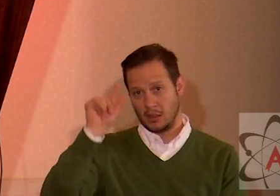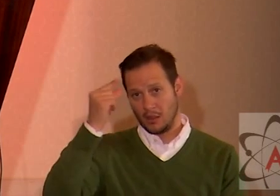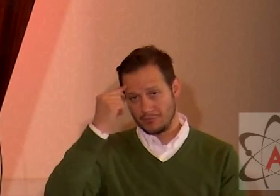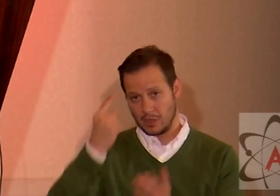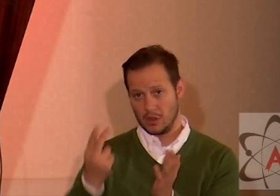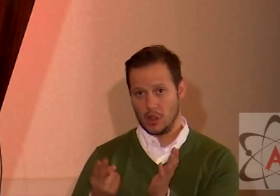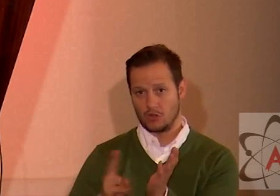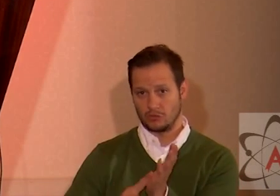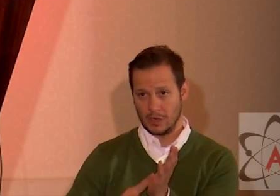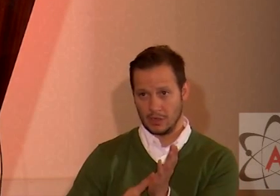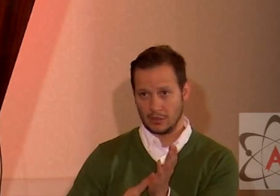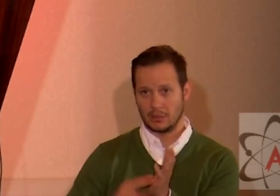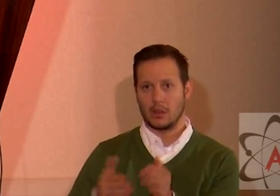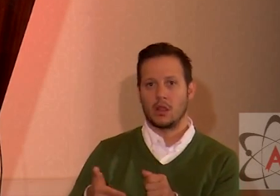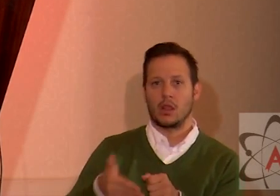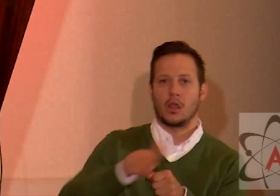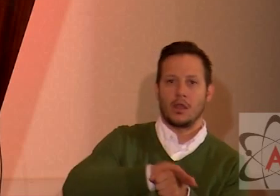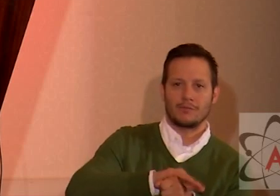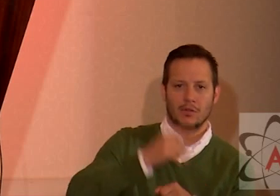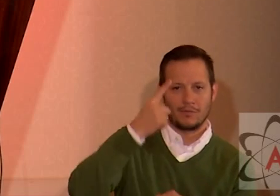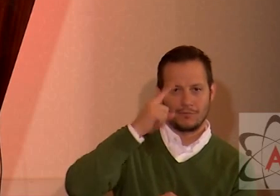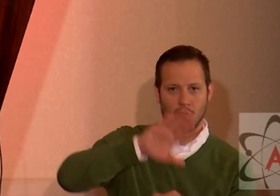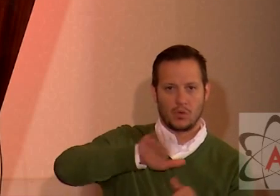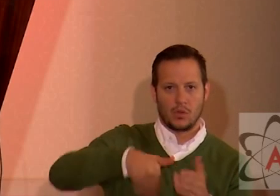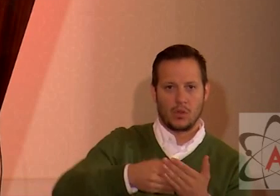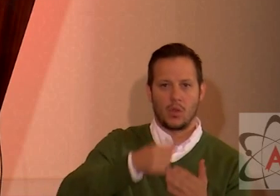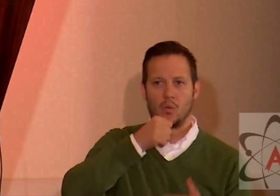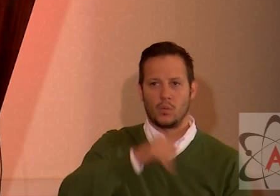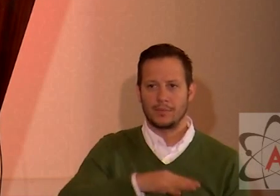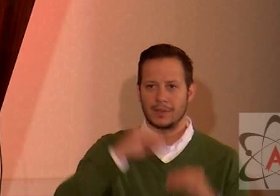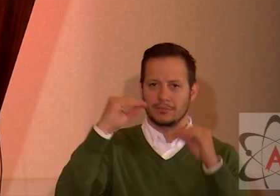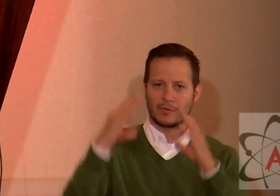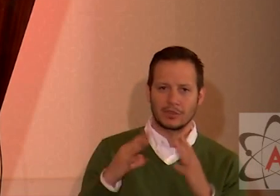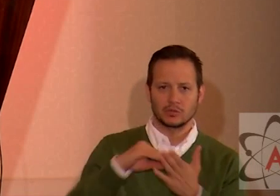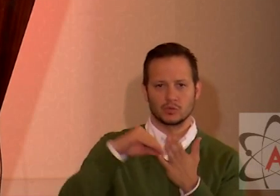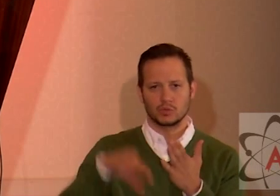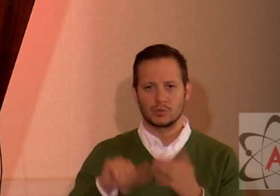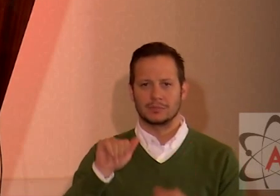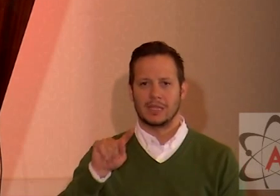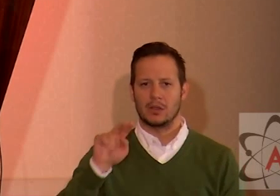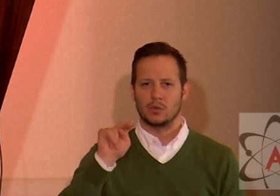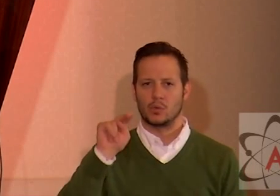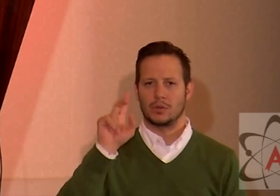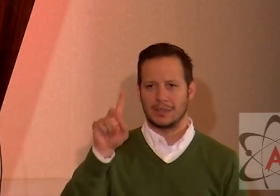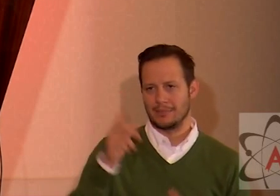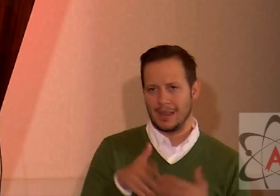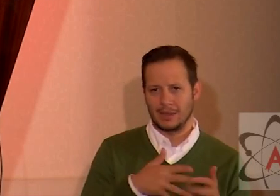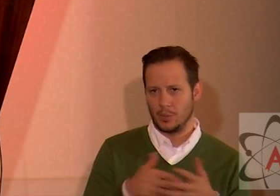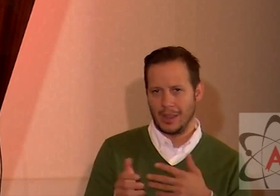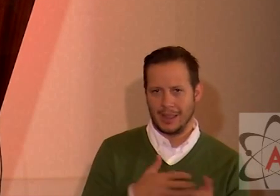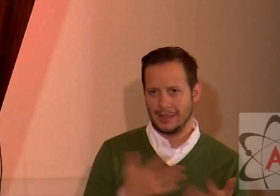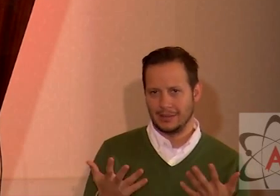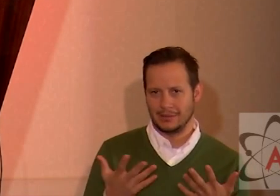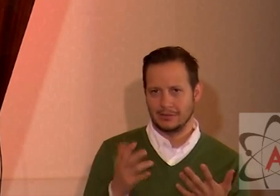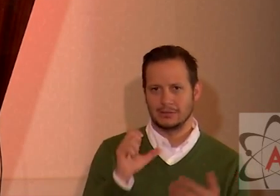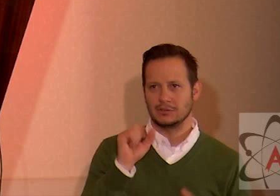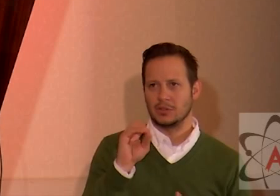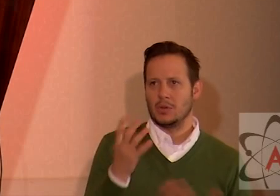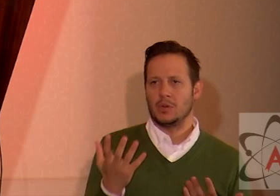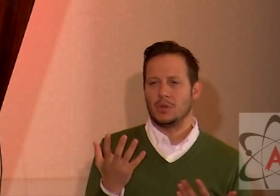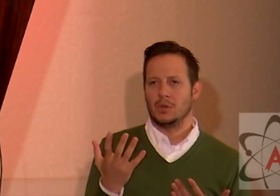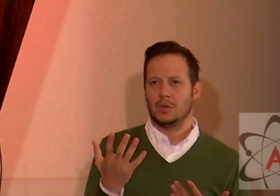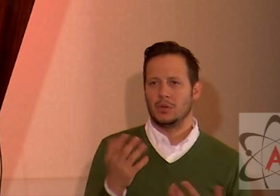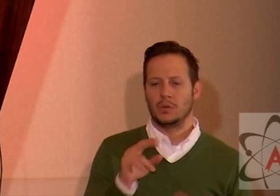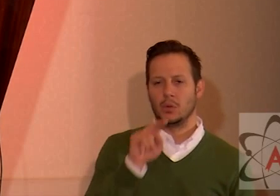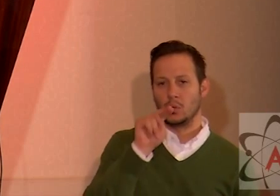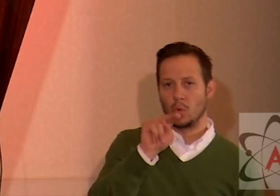contract cover it for all women professors and women students at Notre Dame anyway. That's all it would be.